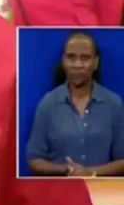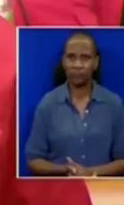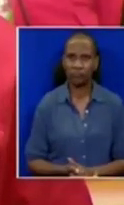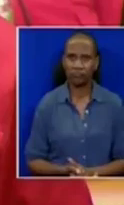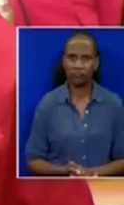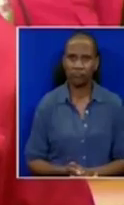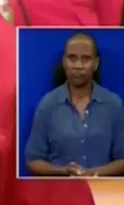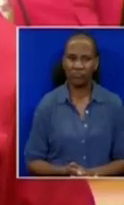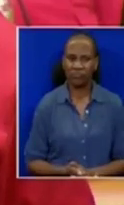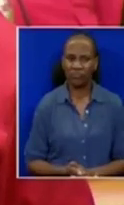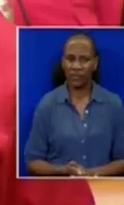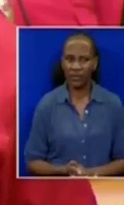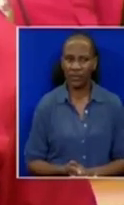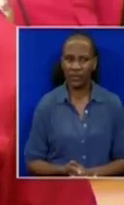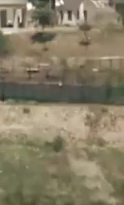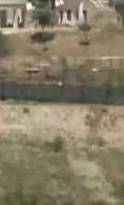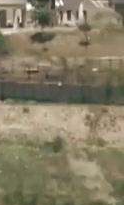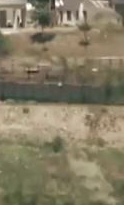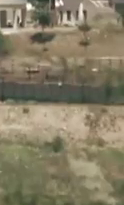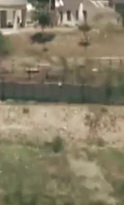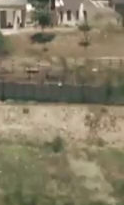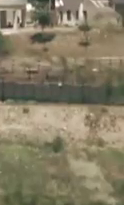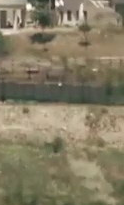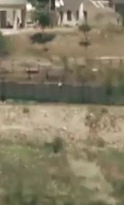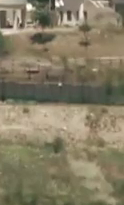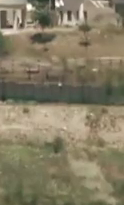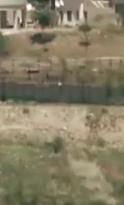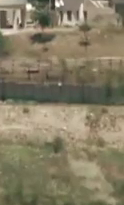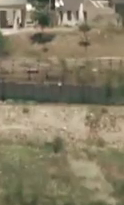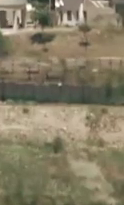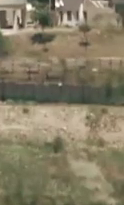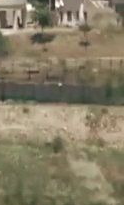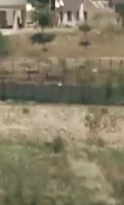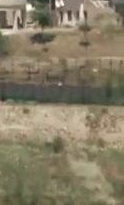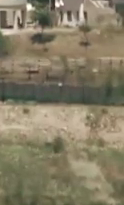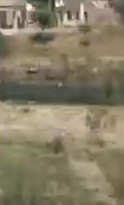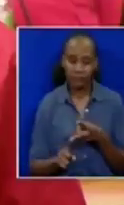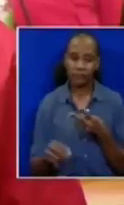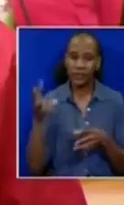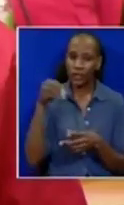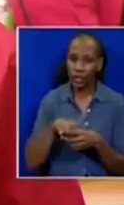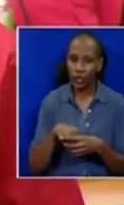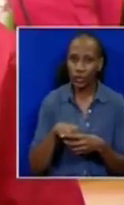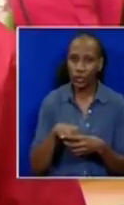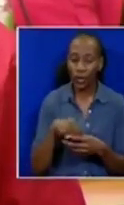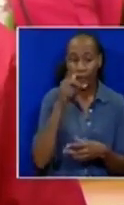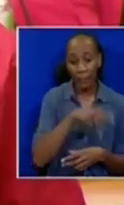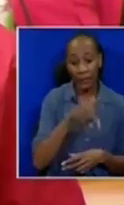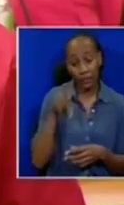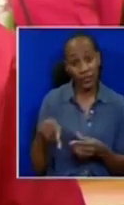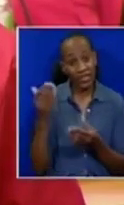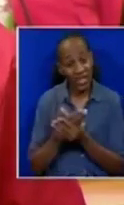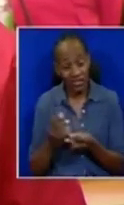think that it includes cases like Nkandla's case, cases like the Public